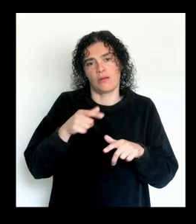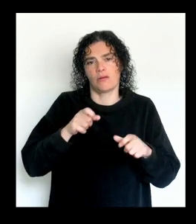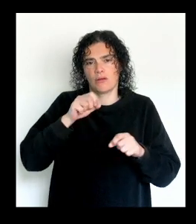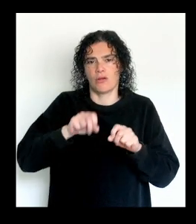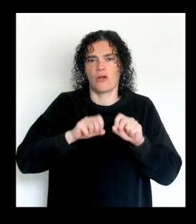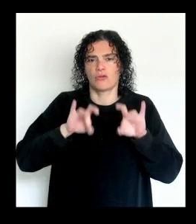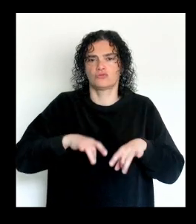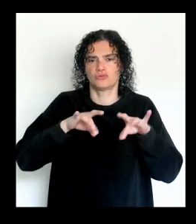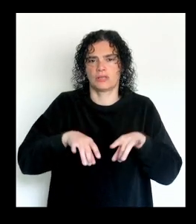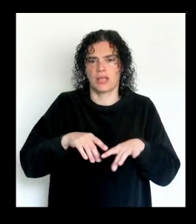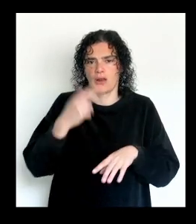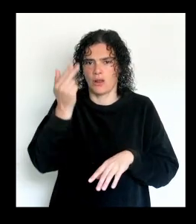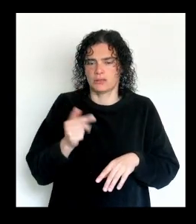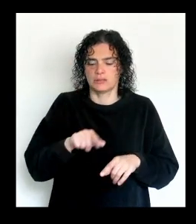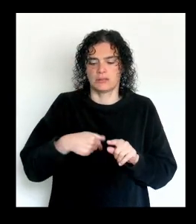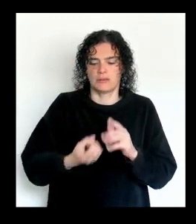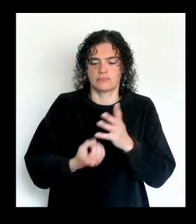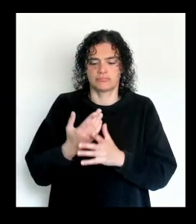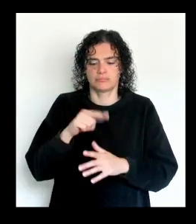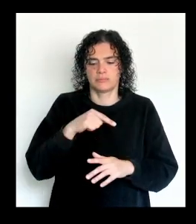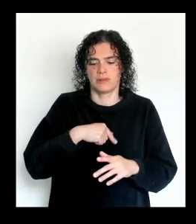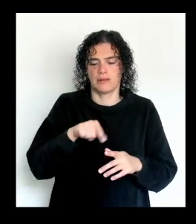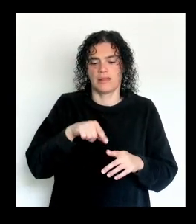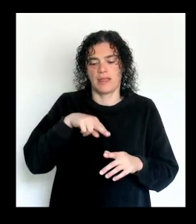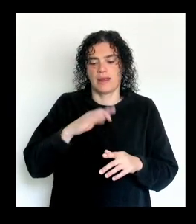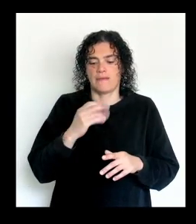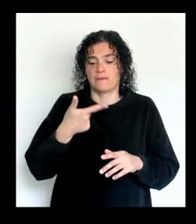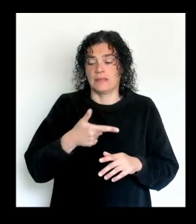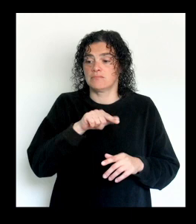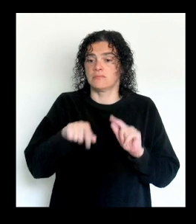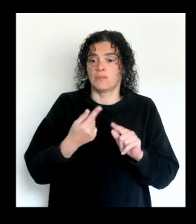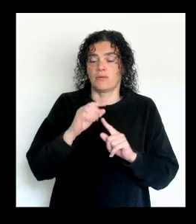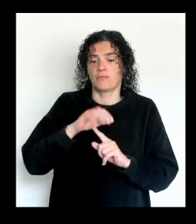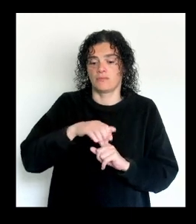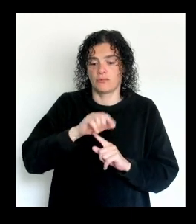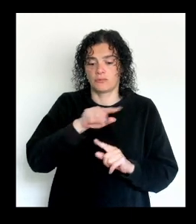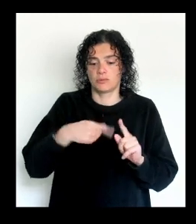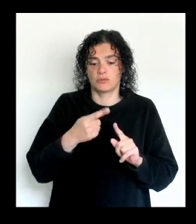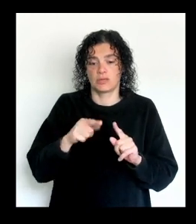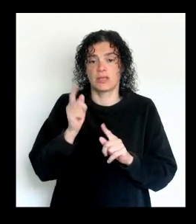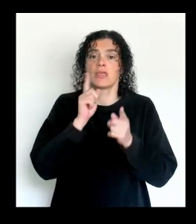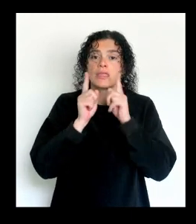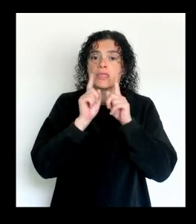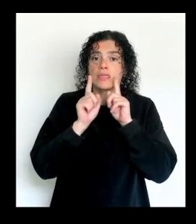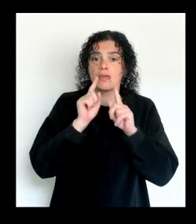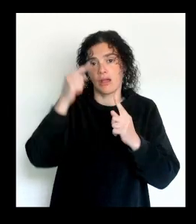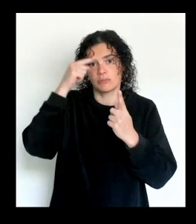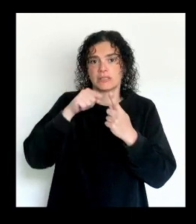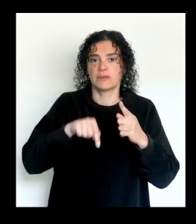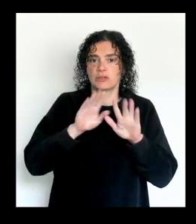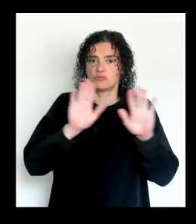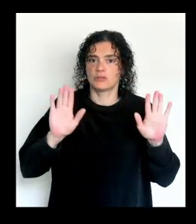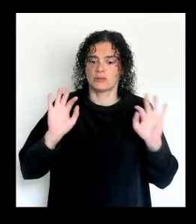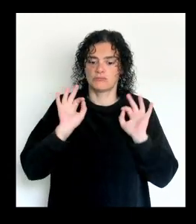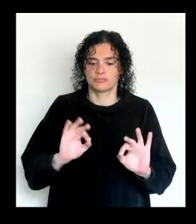an Australian digital artist who originally made NFTs of fungi, but the animation we have here was made for the show